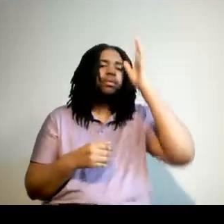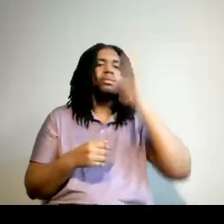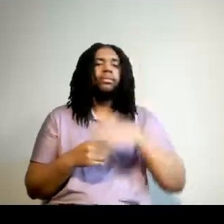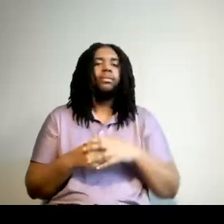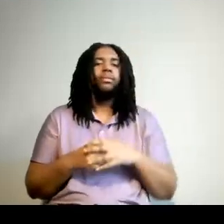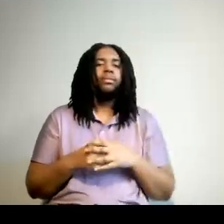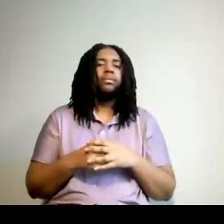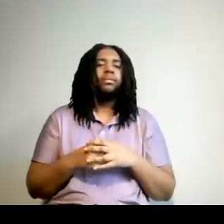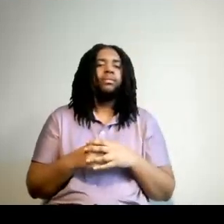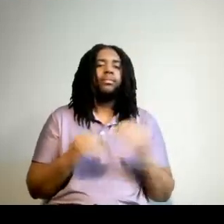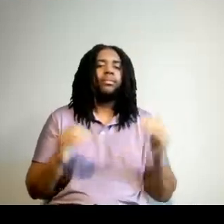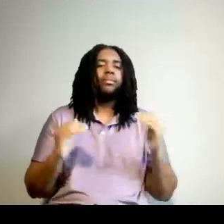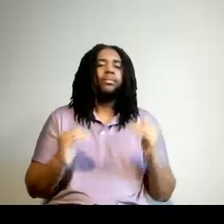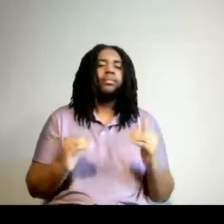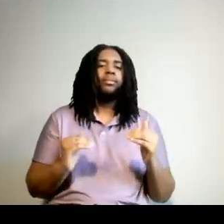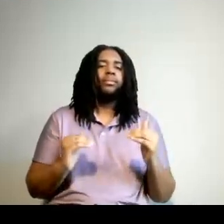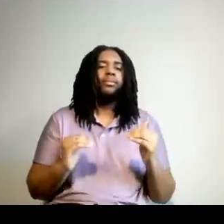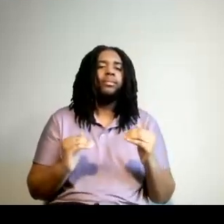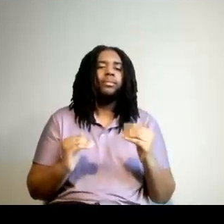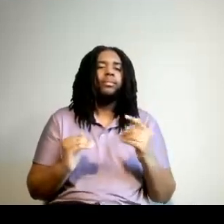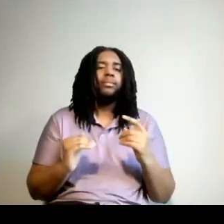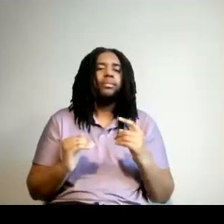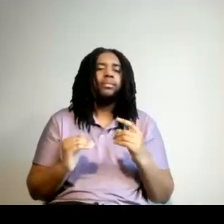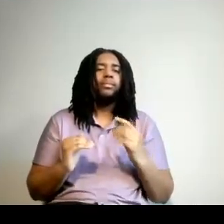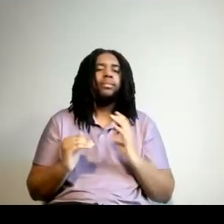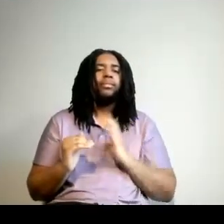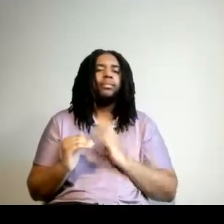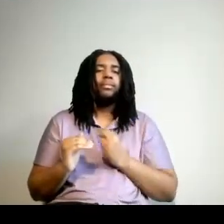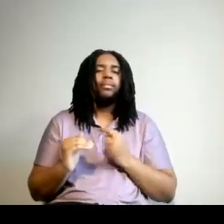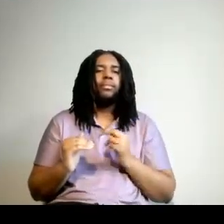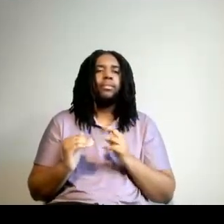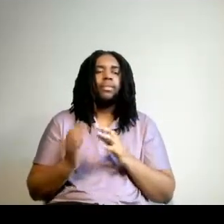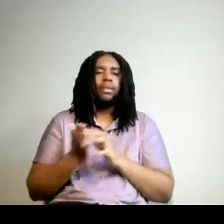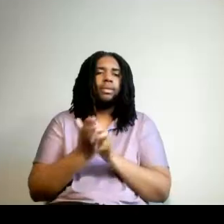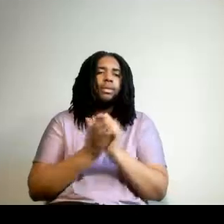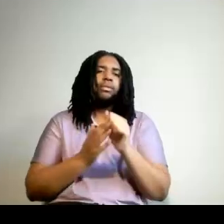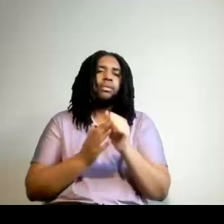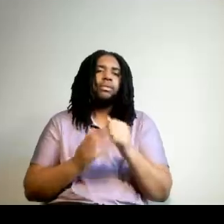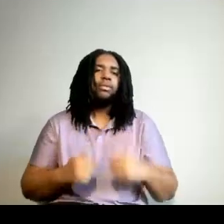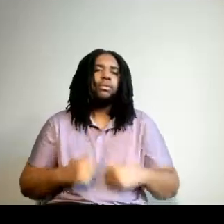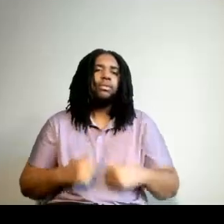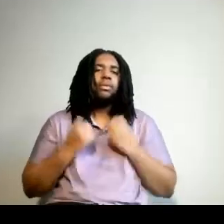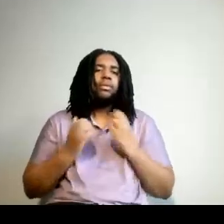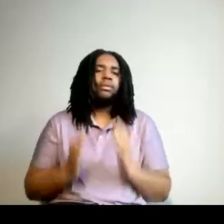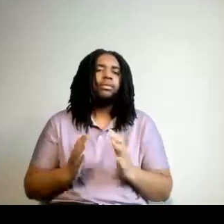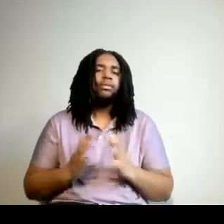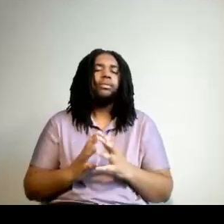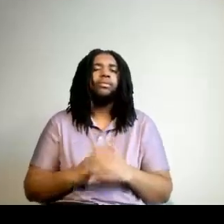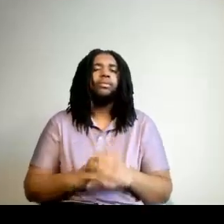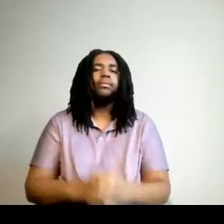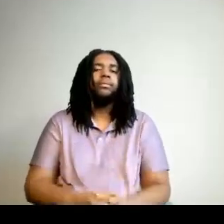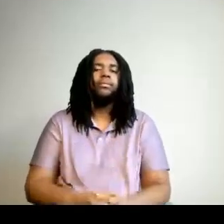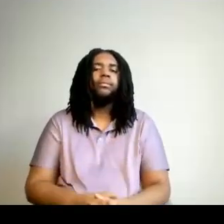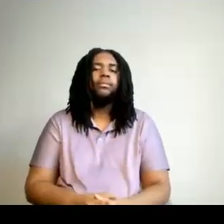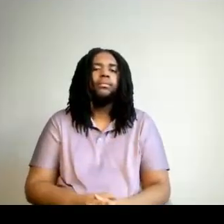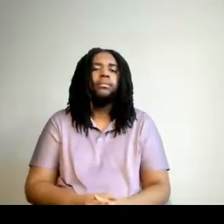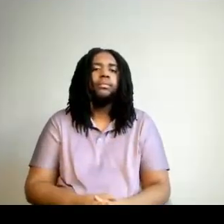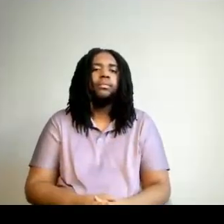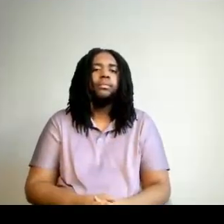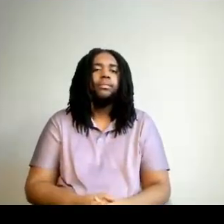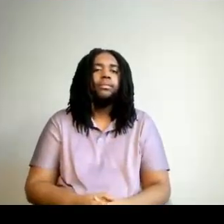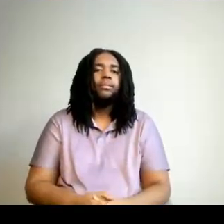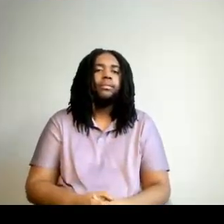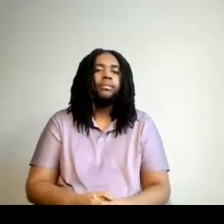forward. And we held one that was for folks that had cancer or are currently living with cancer. And then again, we had